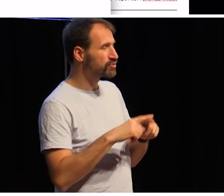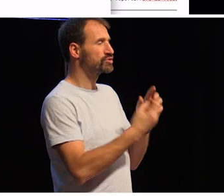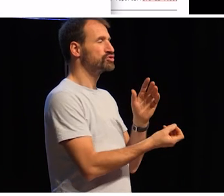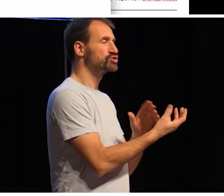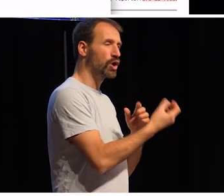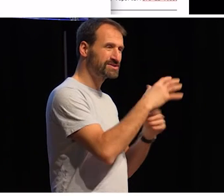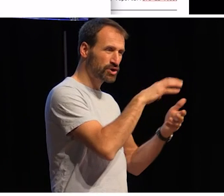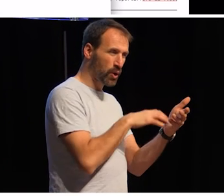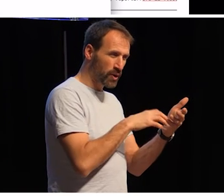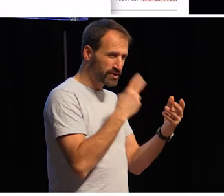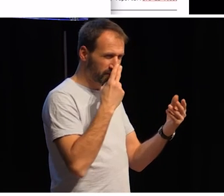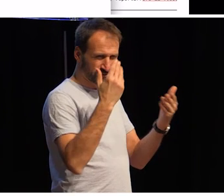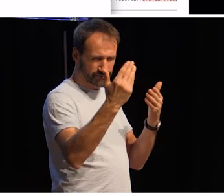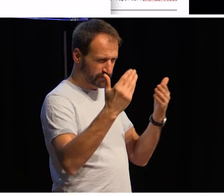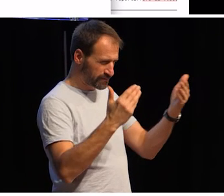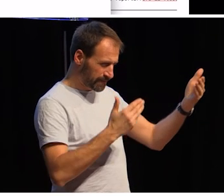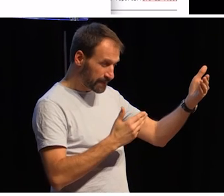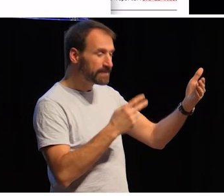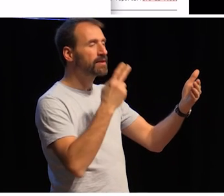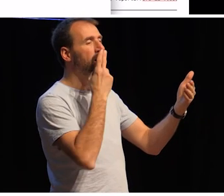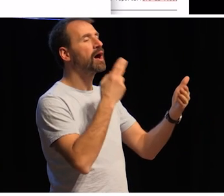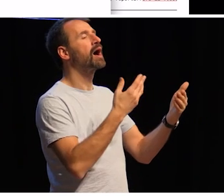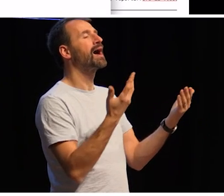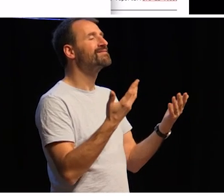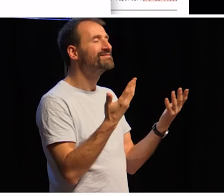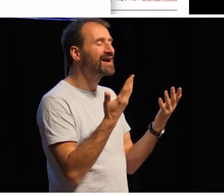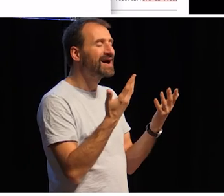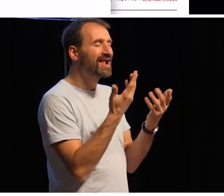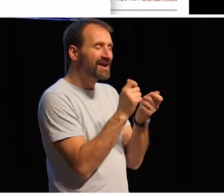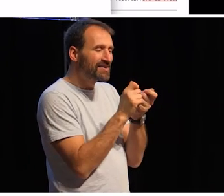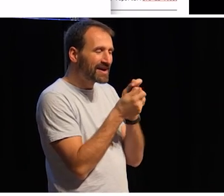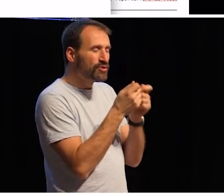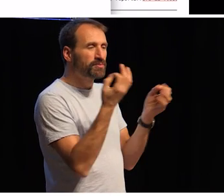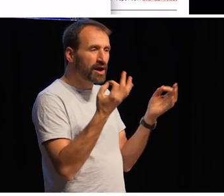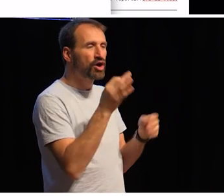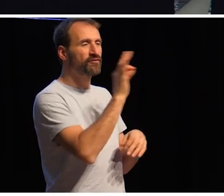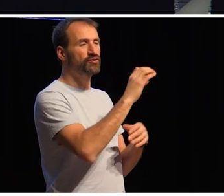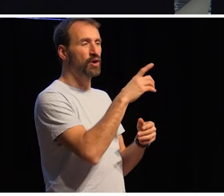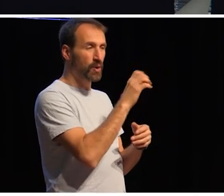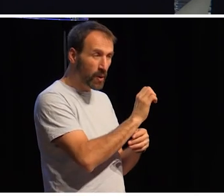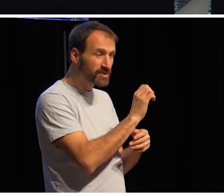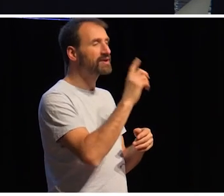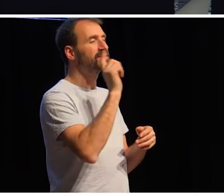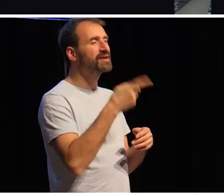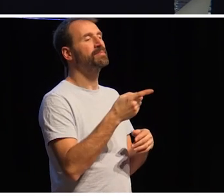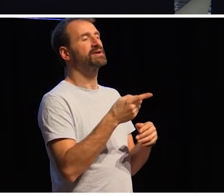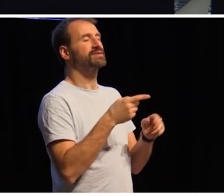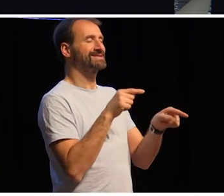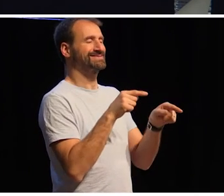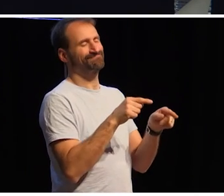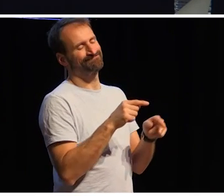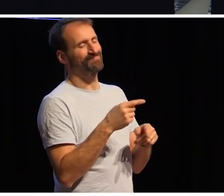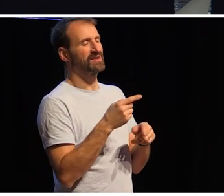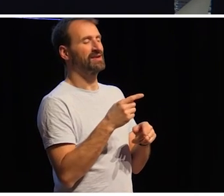to figure out what kind of tweaks you have to make to the code to get rid of this 10 times optimization, deoptimization thing,